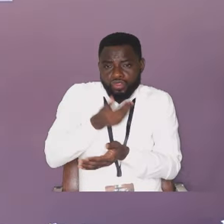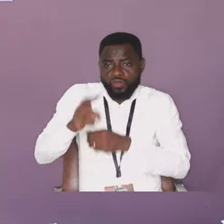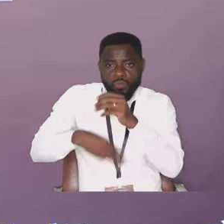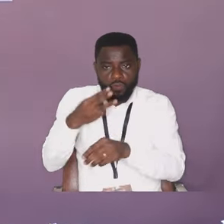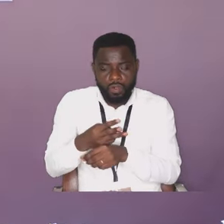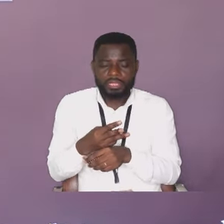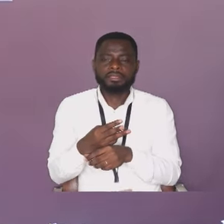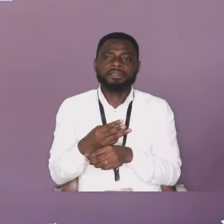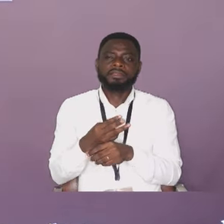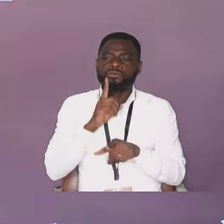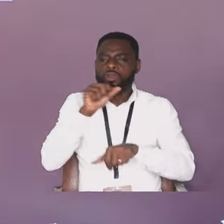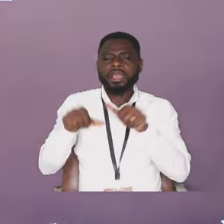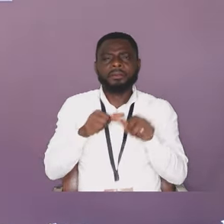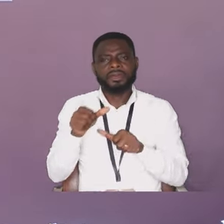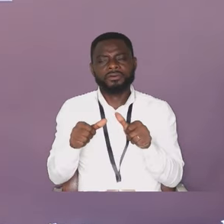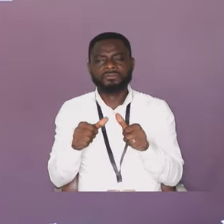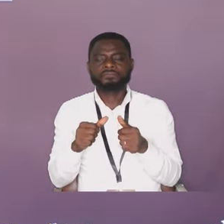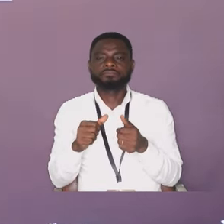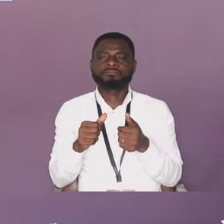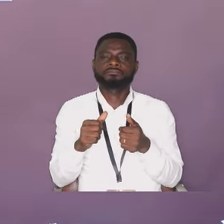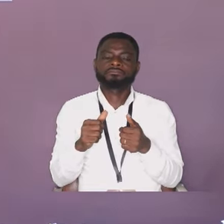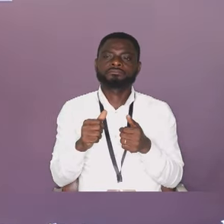the modern era talks about